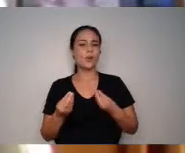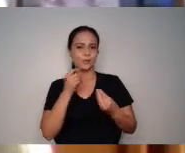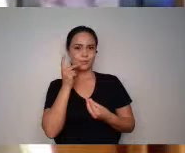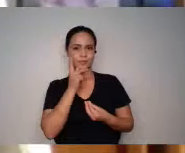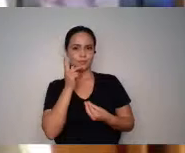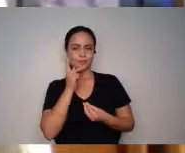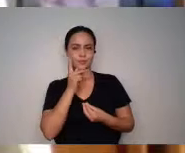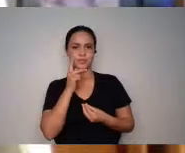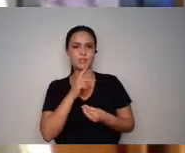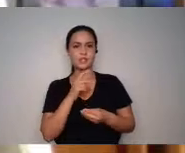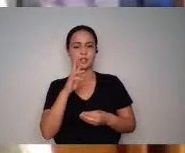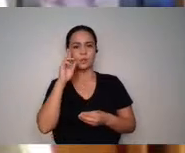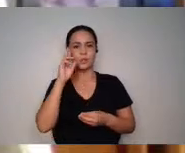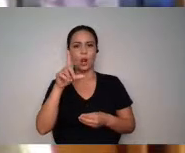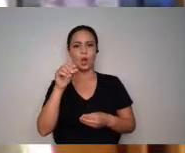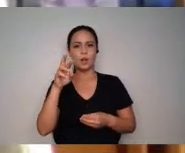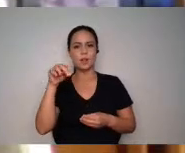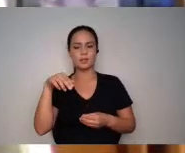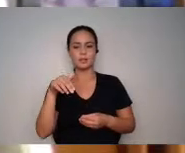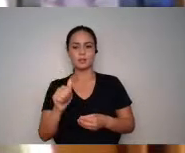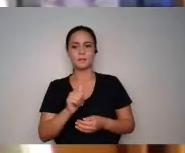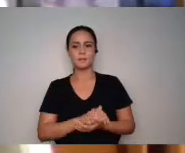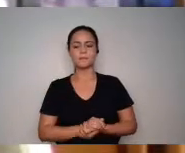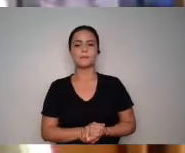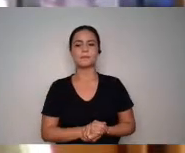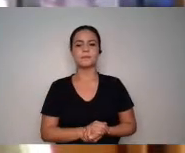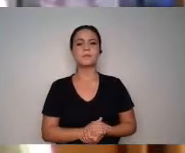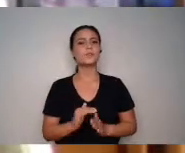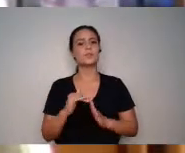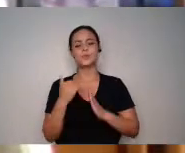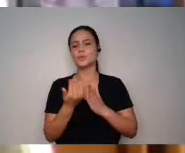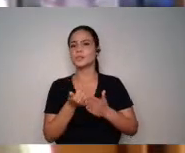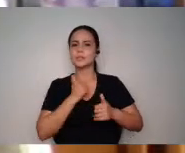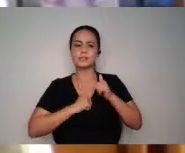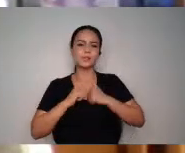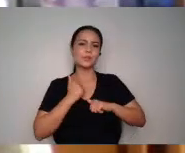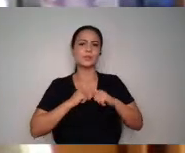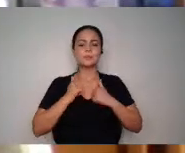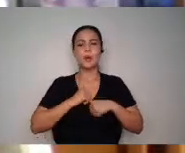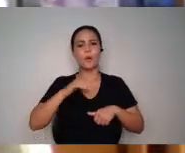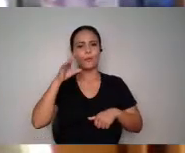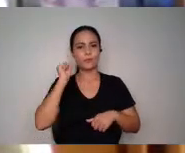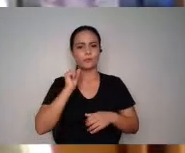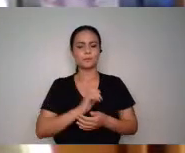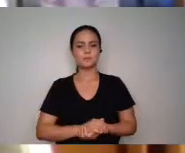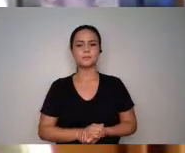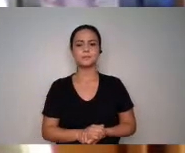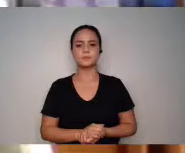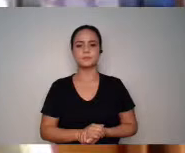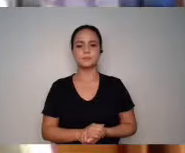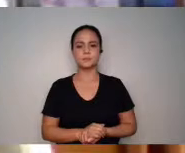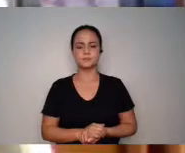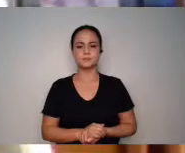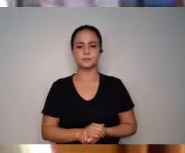And as Dr. Lorena mentioned, we're very eager to hear you.